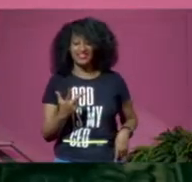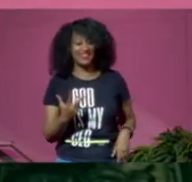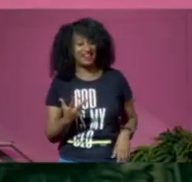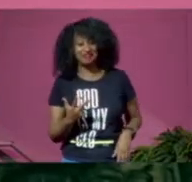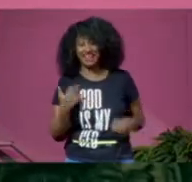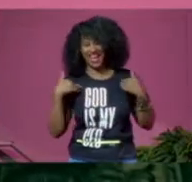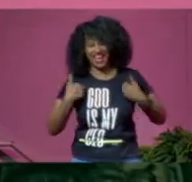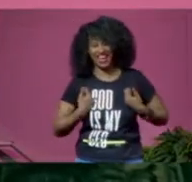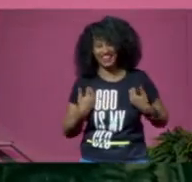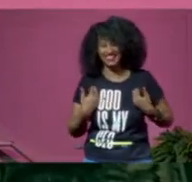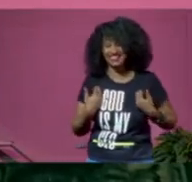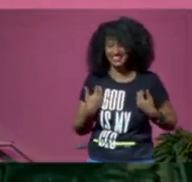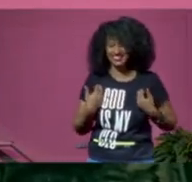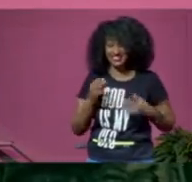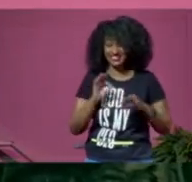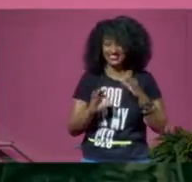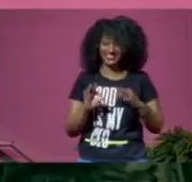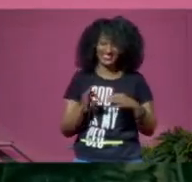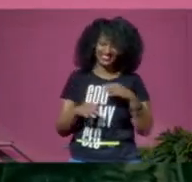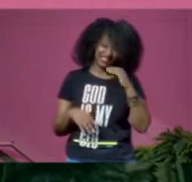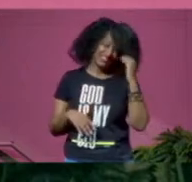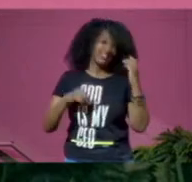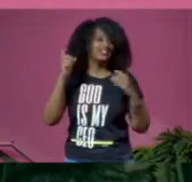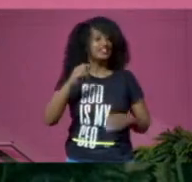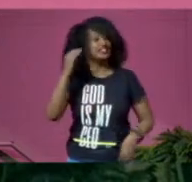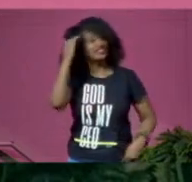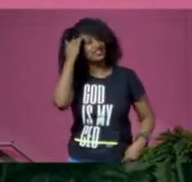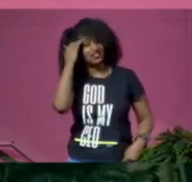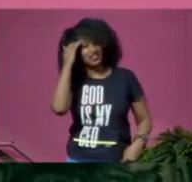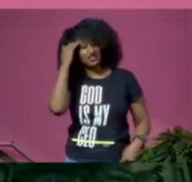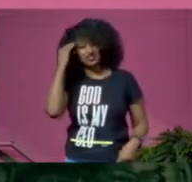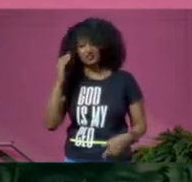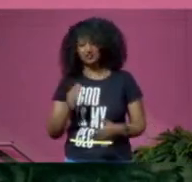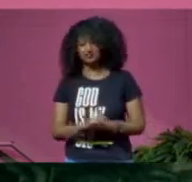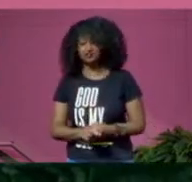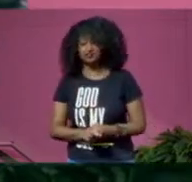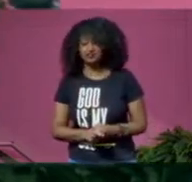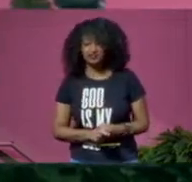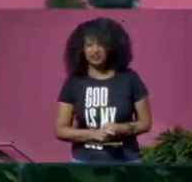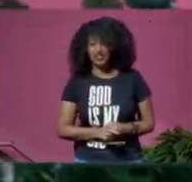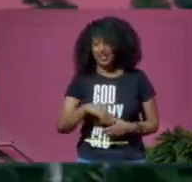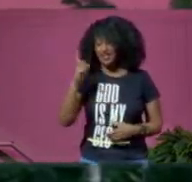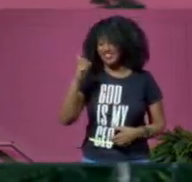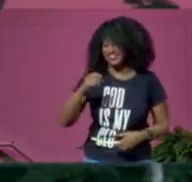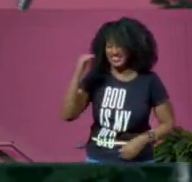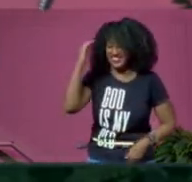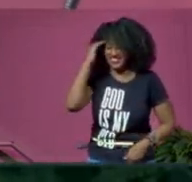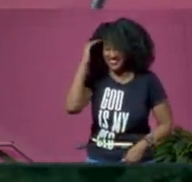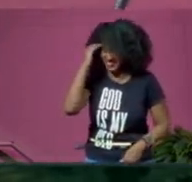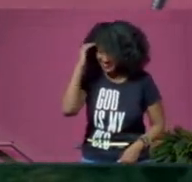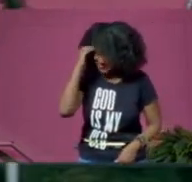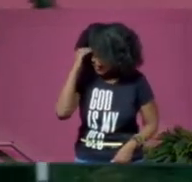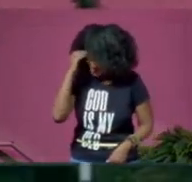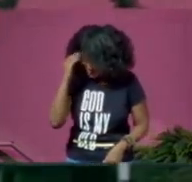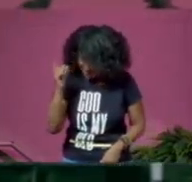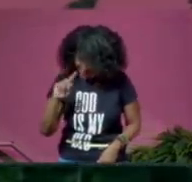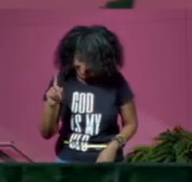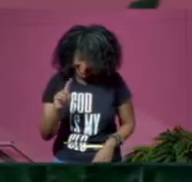are. I need to know who I am. I need to know where I come